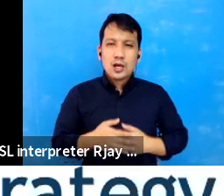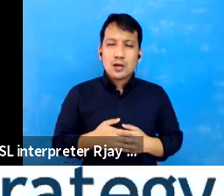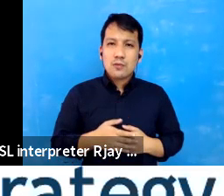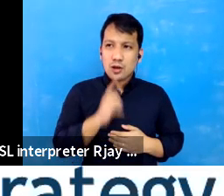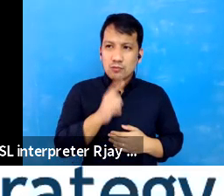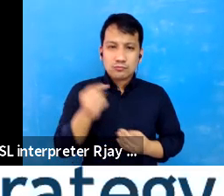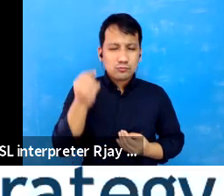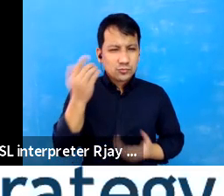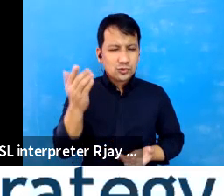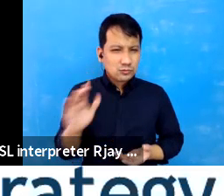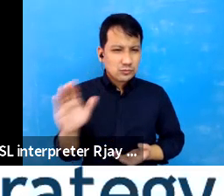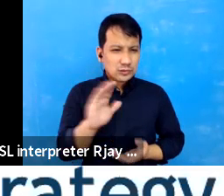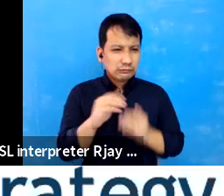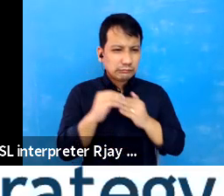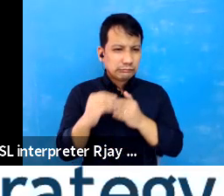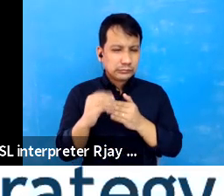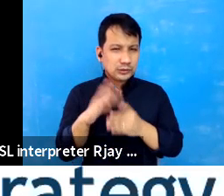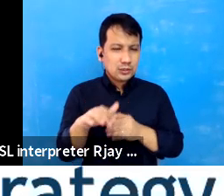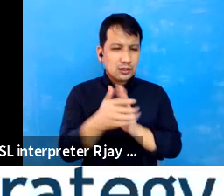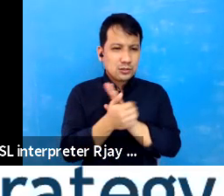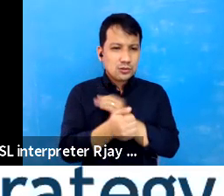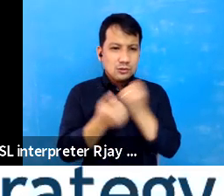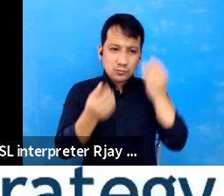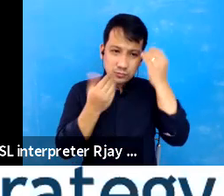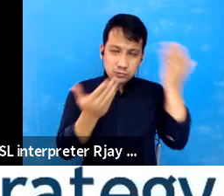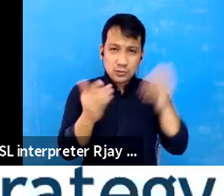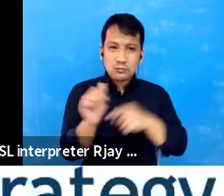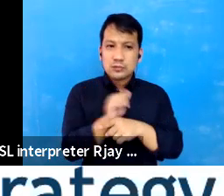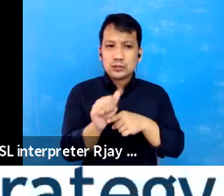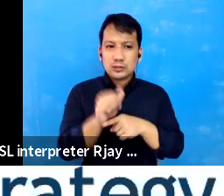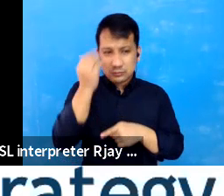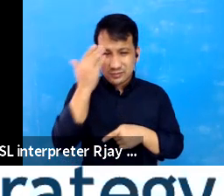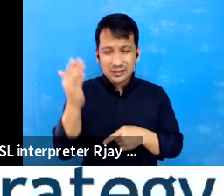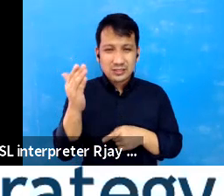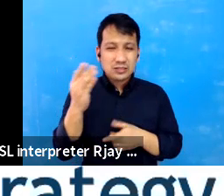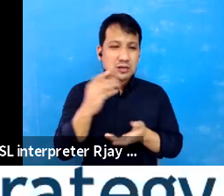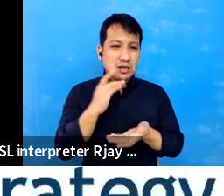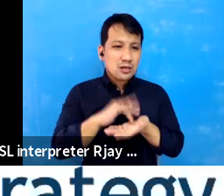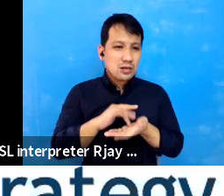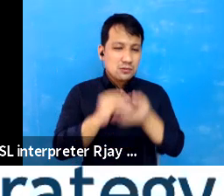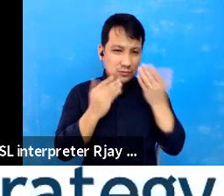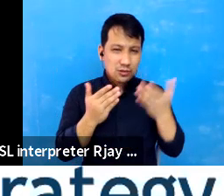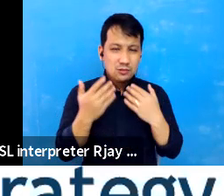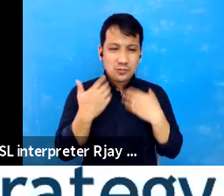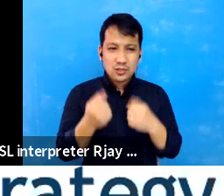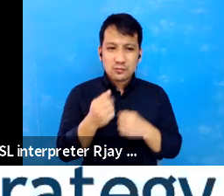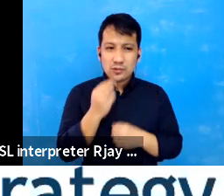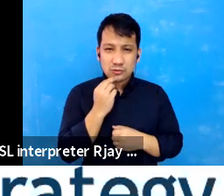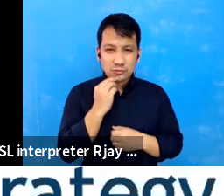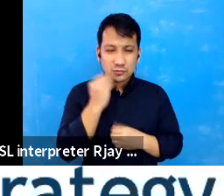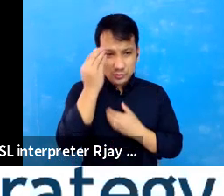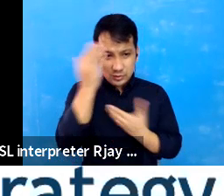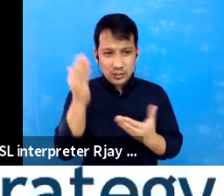is developing these leadership competencies that the training, coaching, and mentoring interventions for health and nutrition